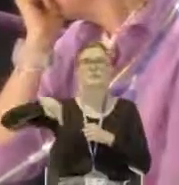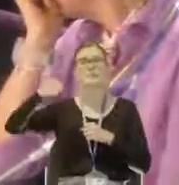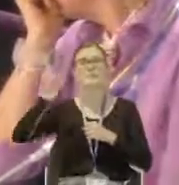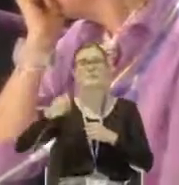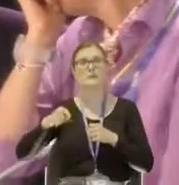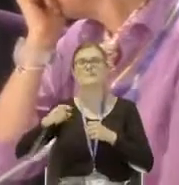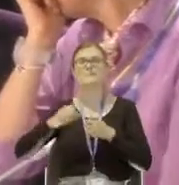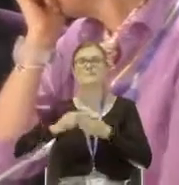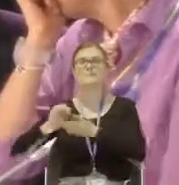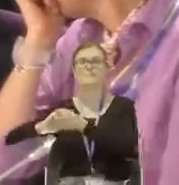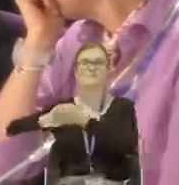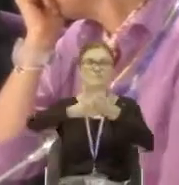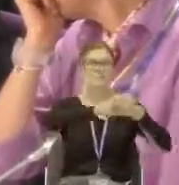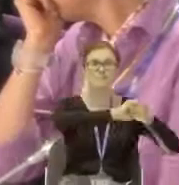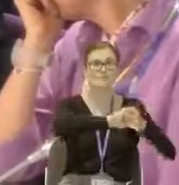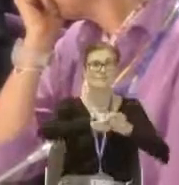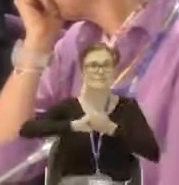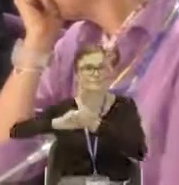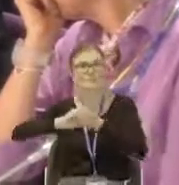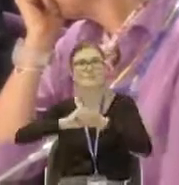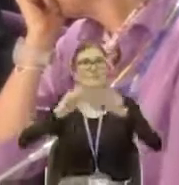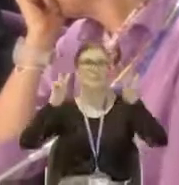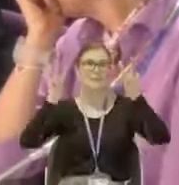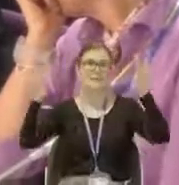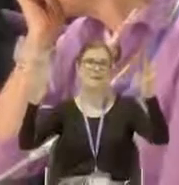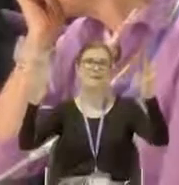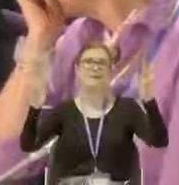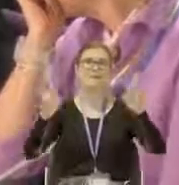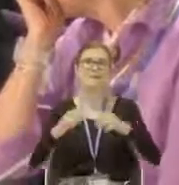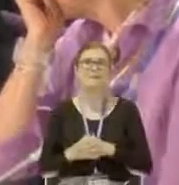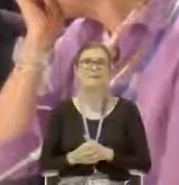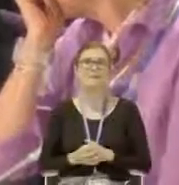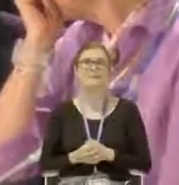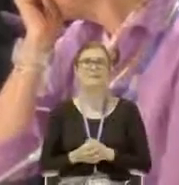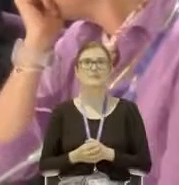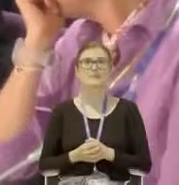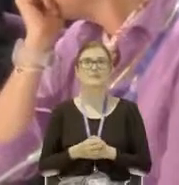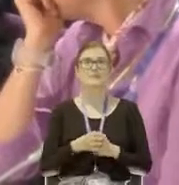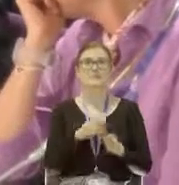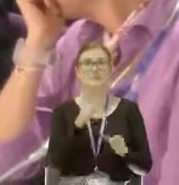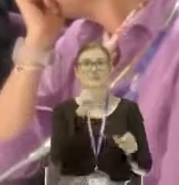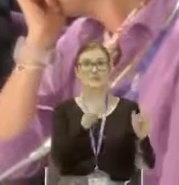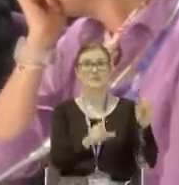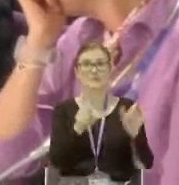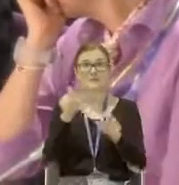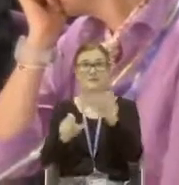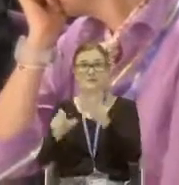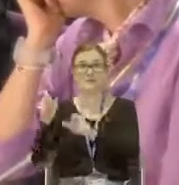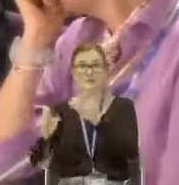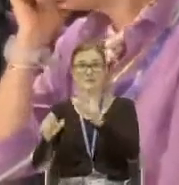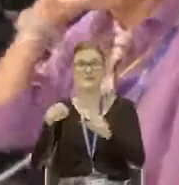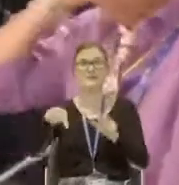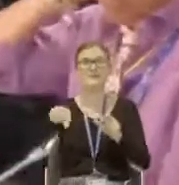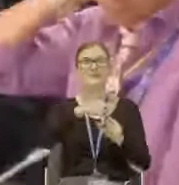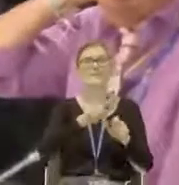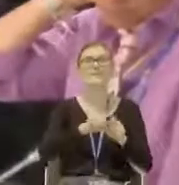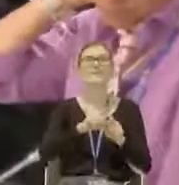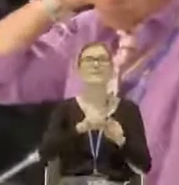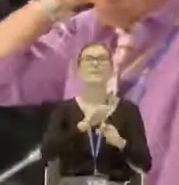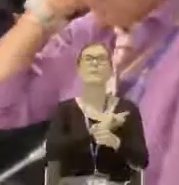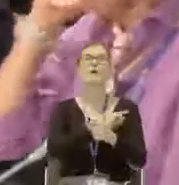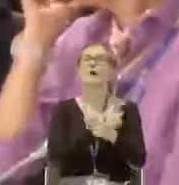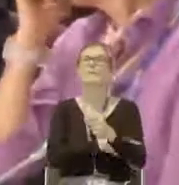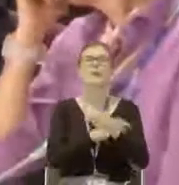machineries. It will not be happened through the articulated peace statement either, but it will be possible by